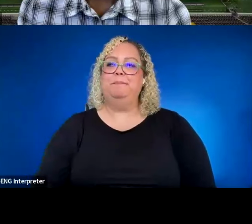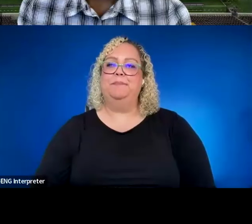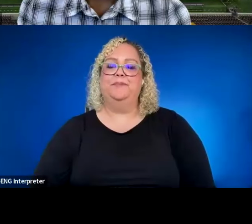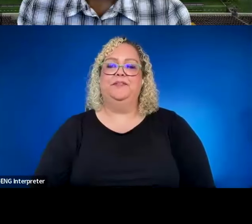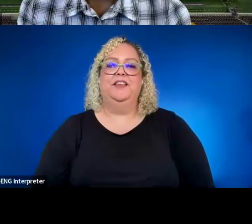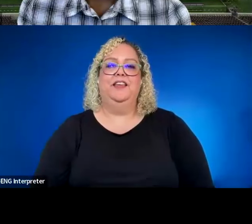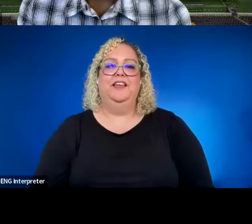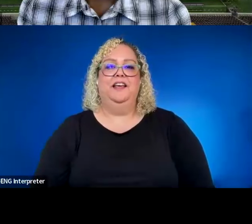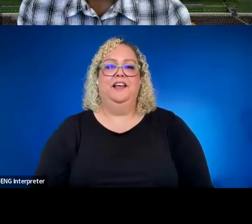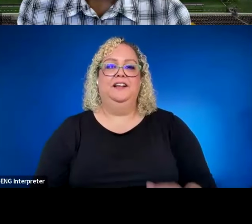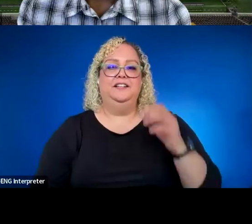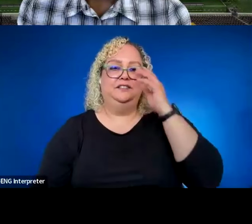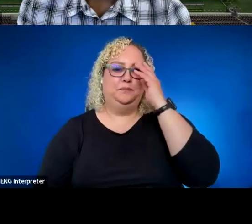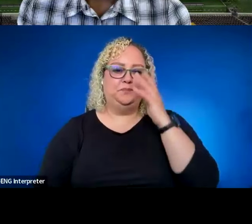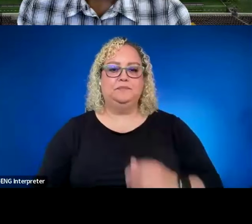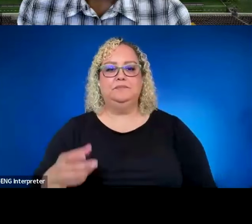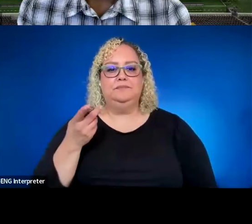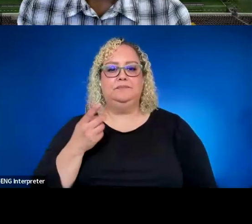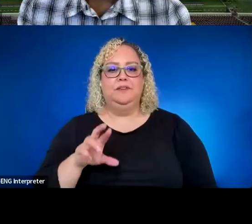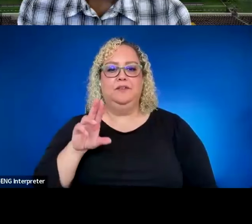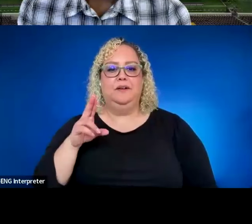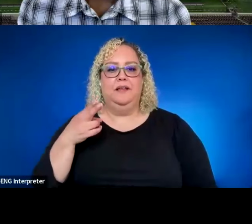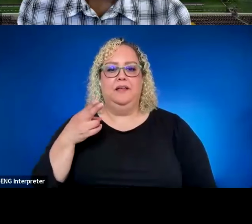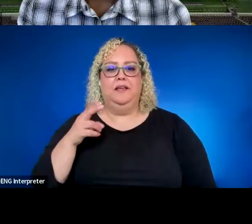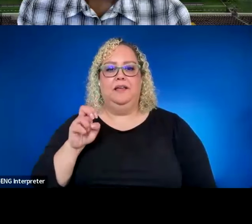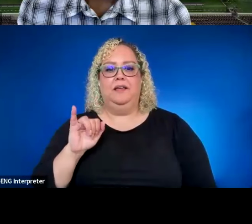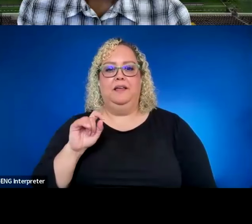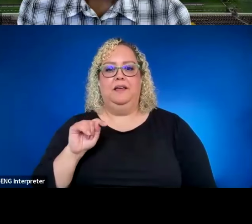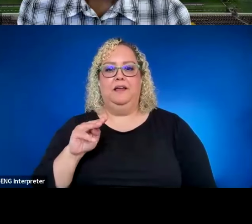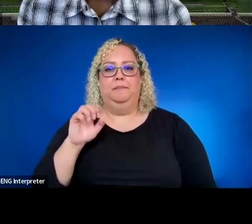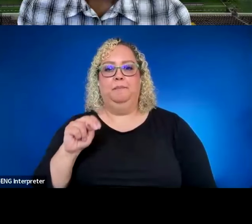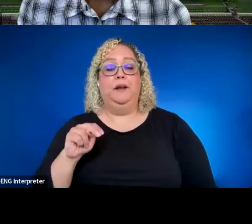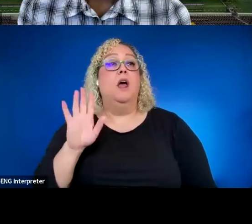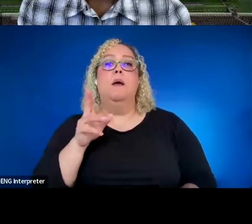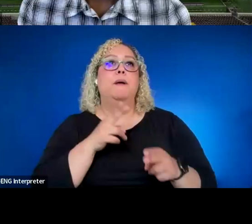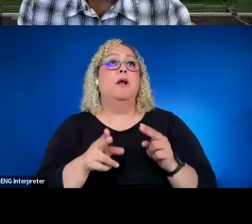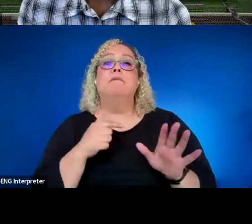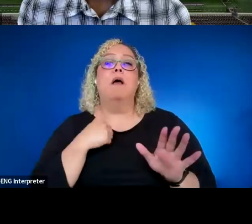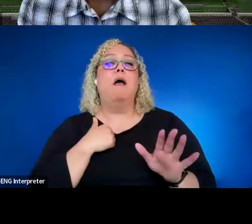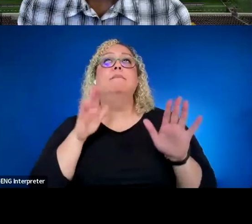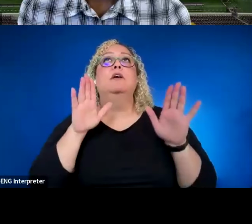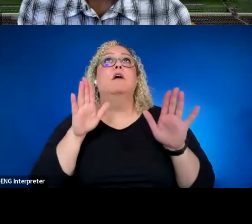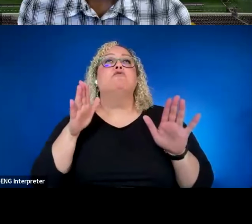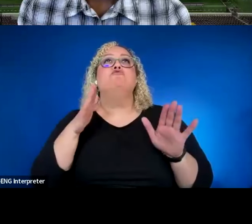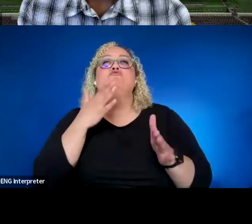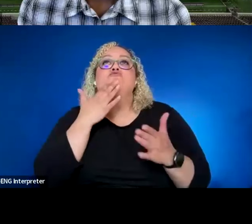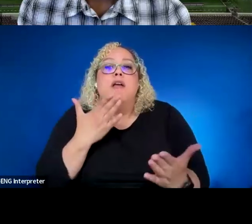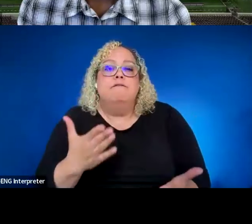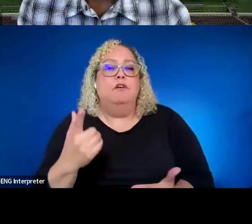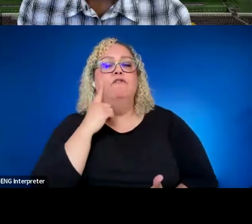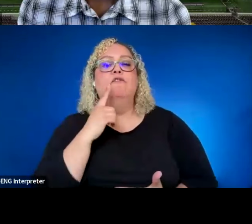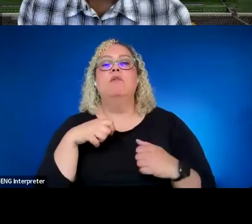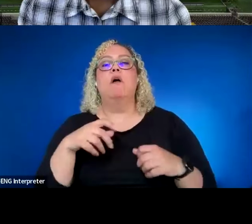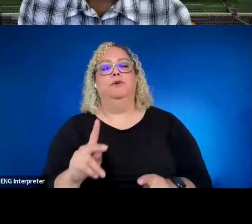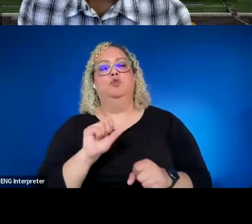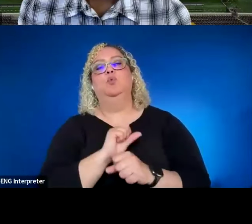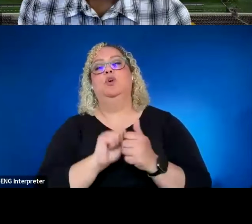Very quickly, I'm grateful for the opportunity to have worked with CCPH much of my career off and on,